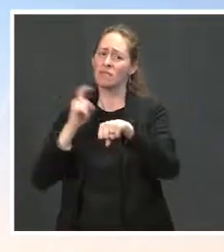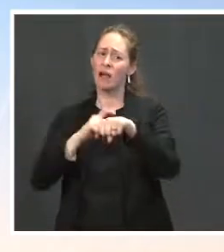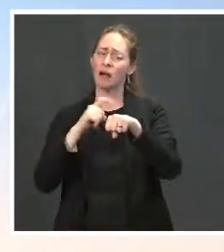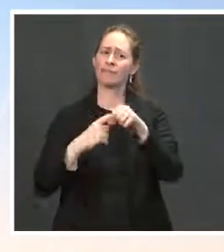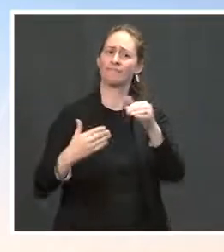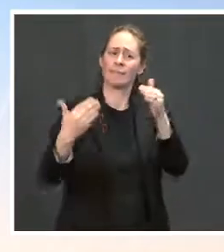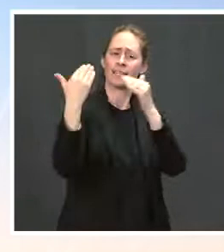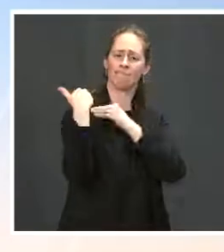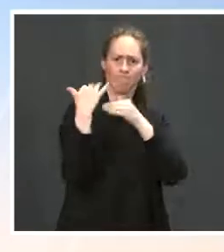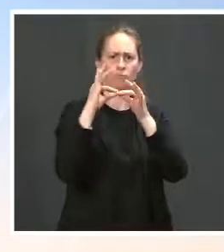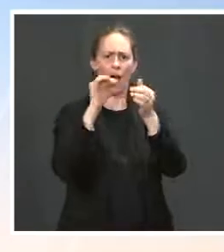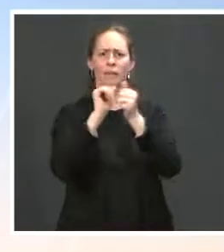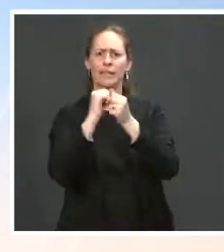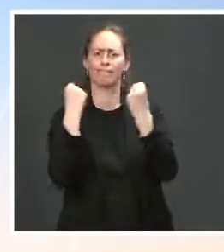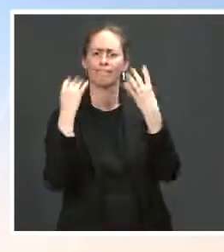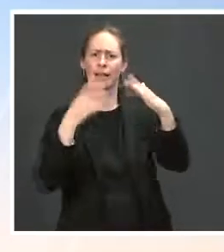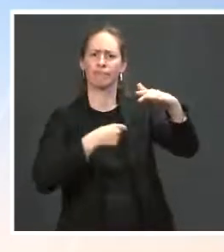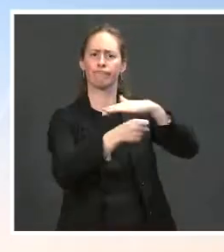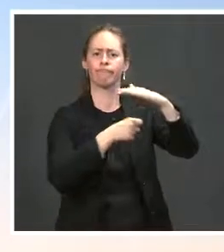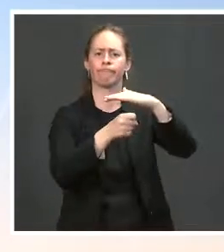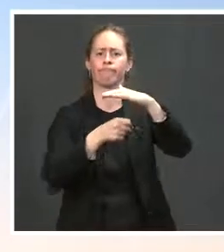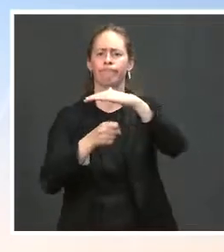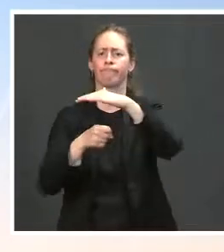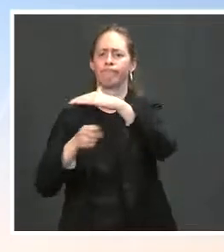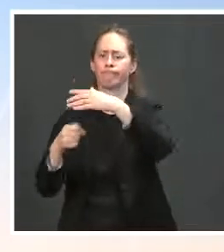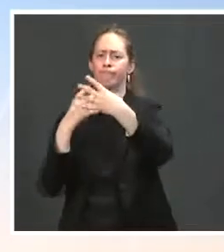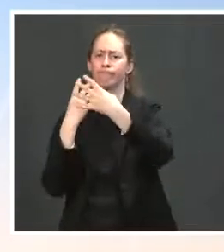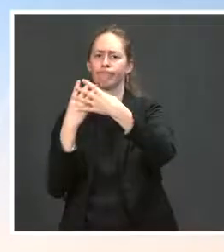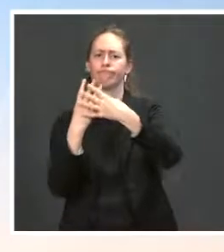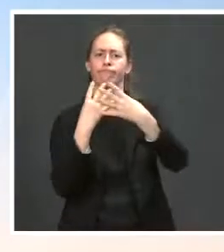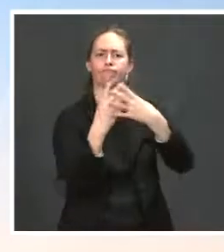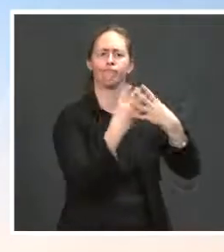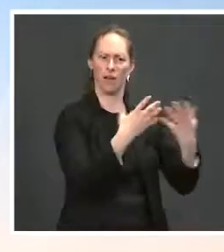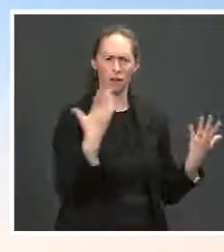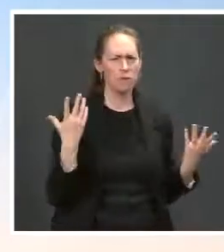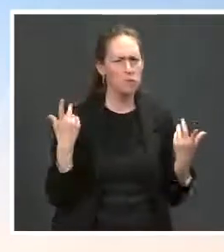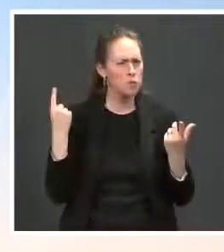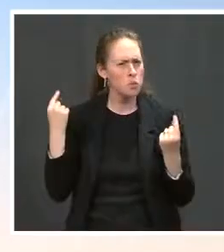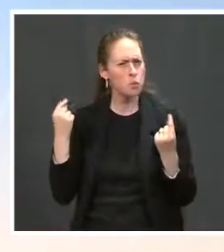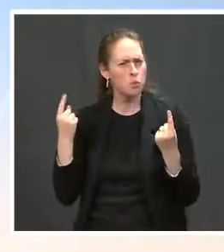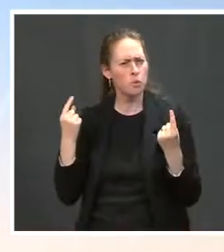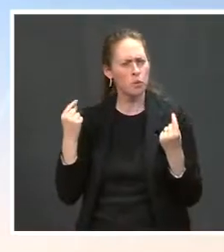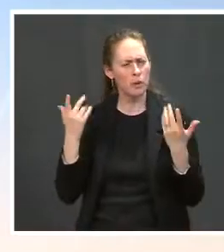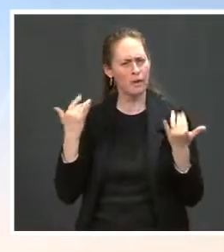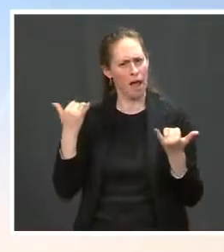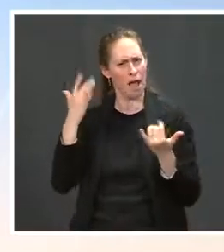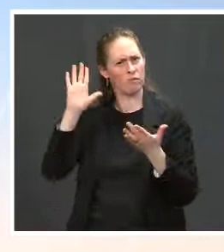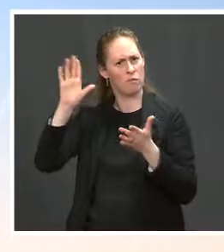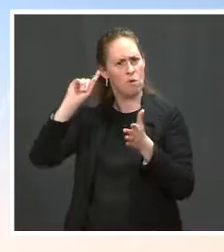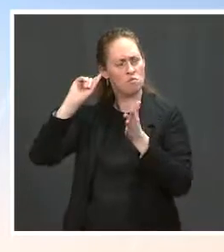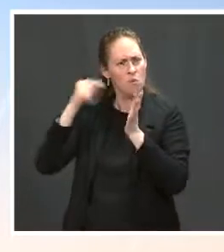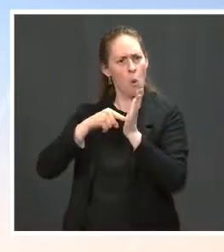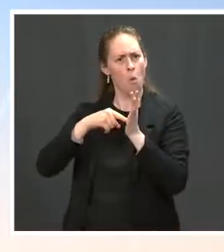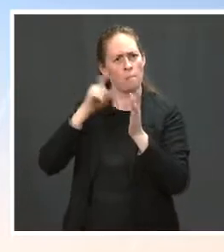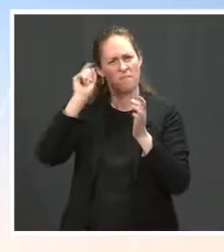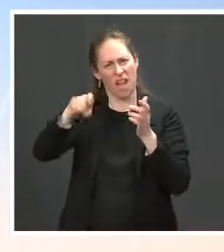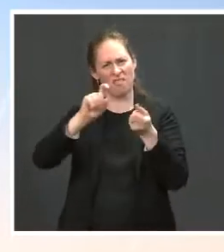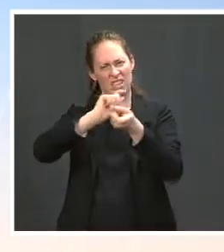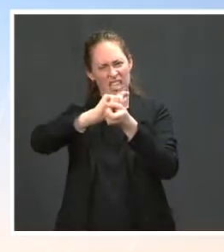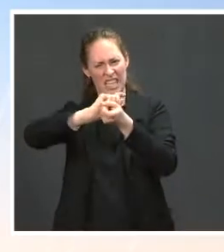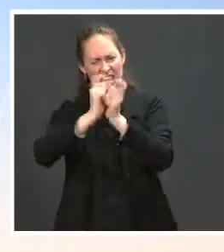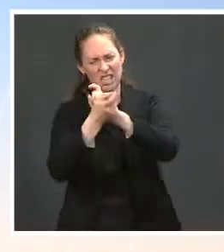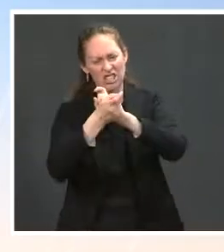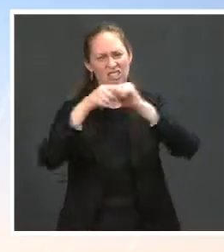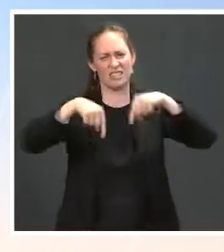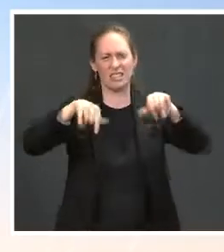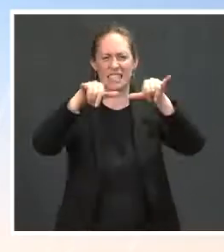Biden acknowledge his own role in systemic racism, and how does that inform his current policy positions? Well, I would say that